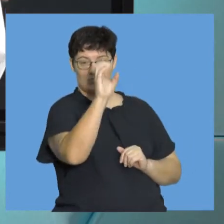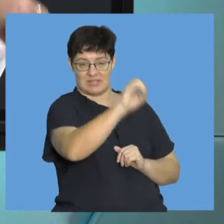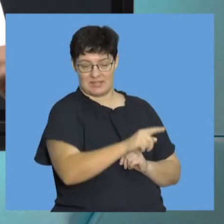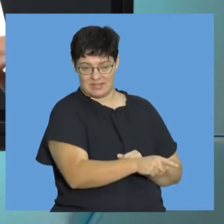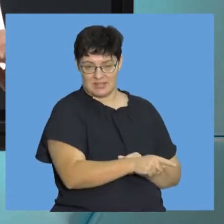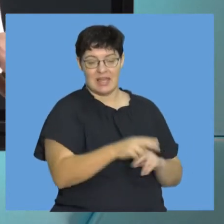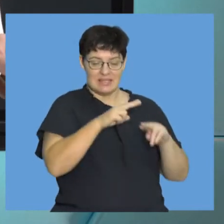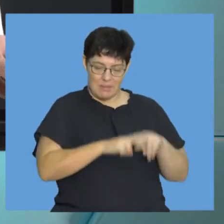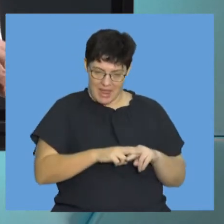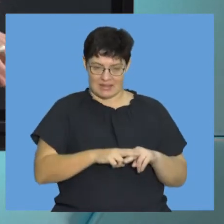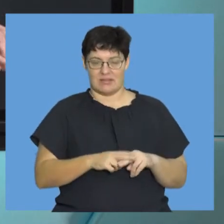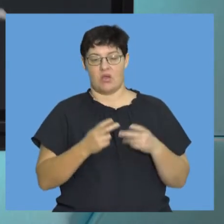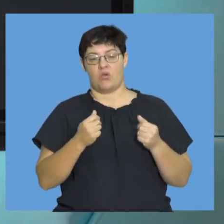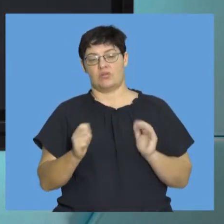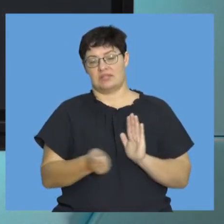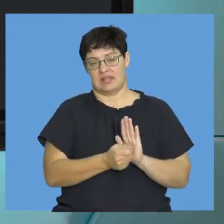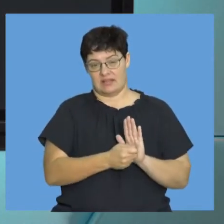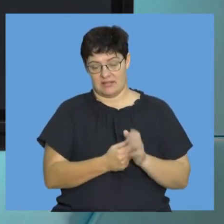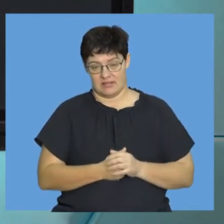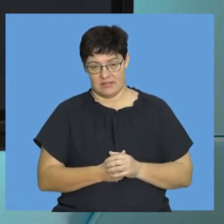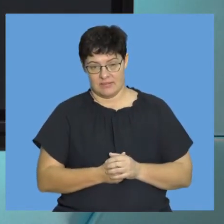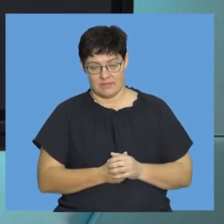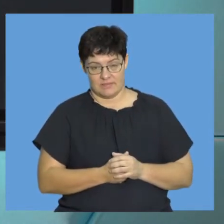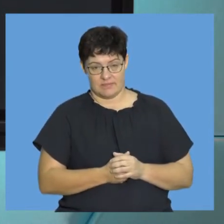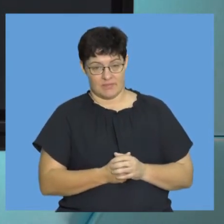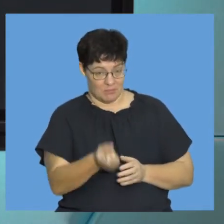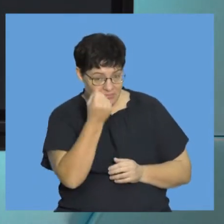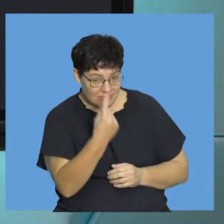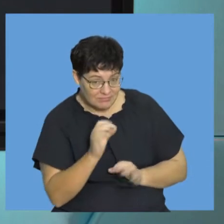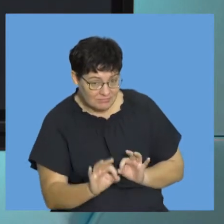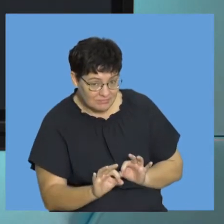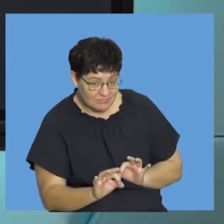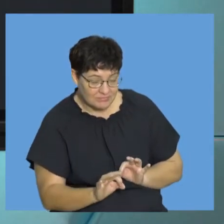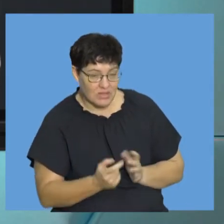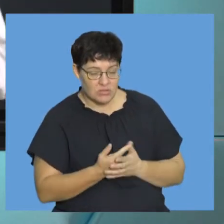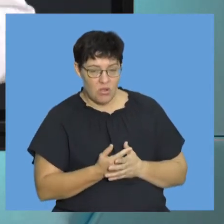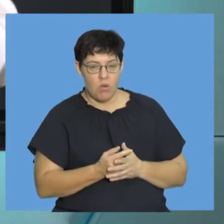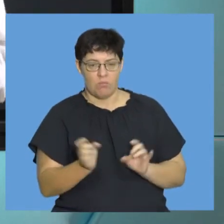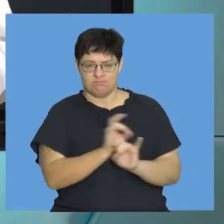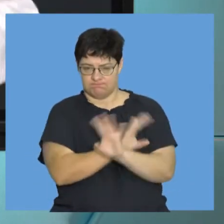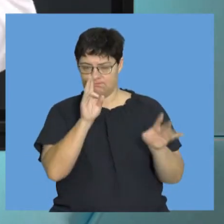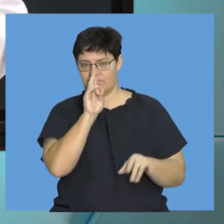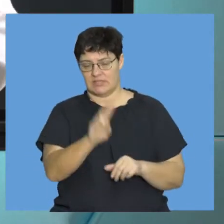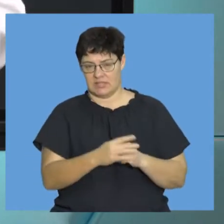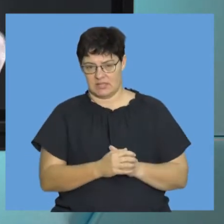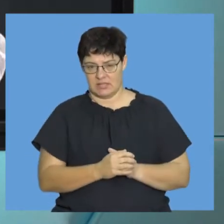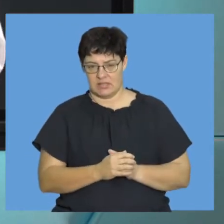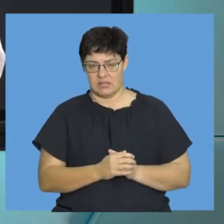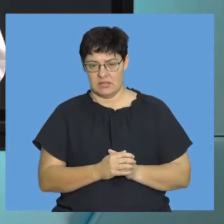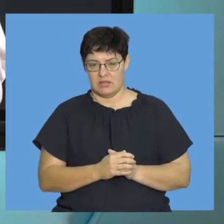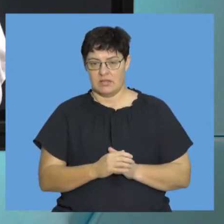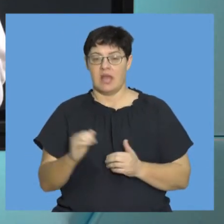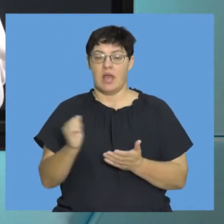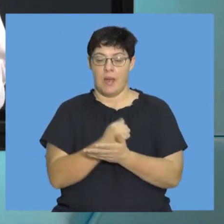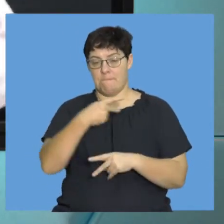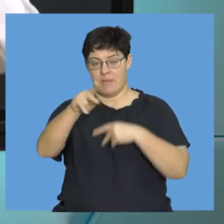of sale, right? I hope you understand that. So clearly you can see, when it comes to the creditor's payment